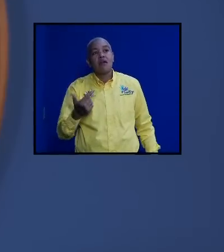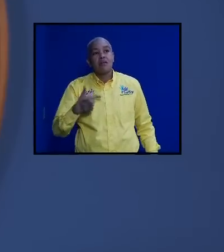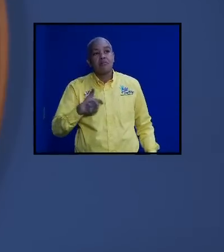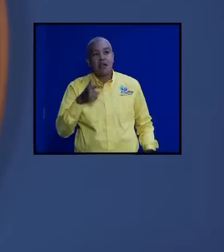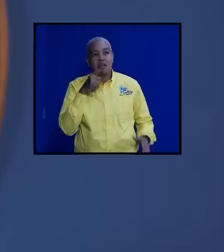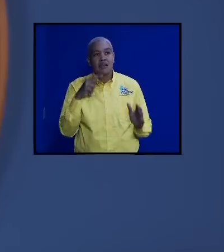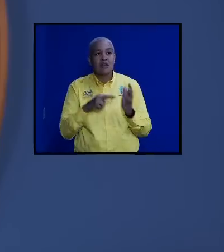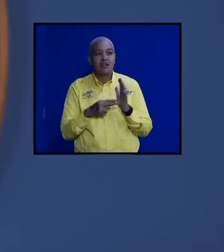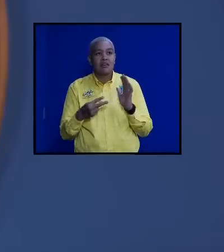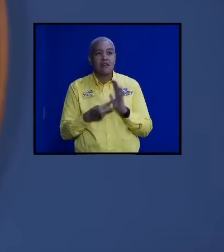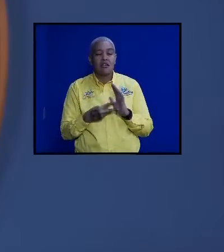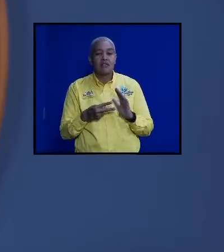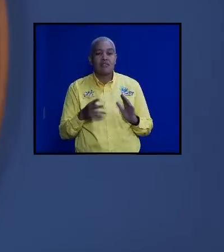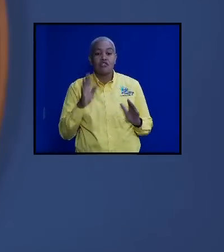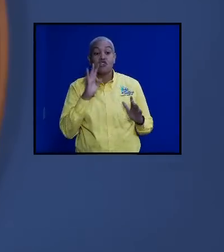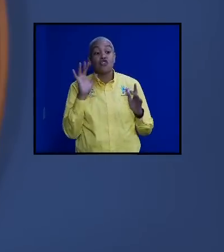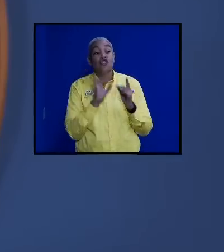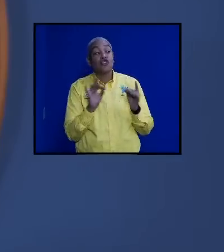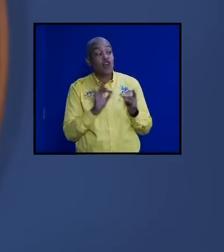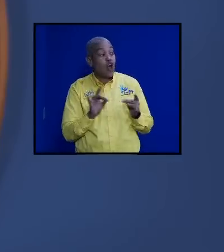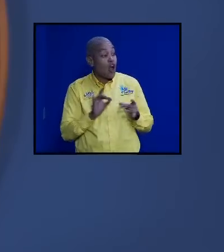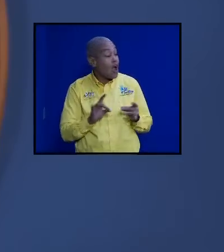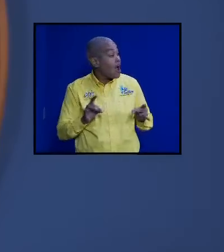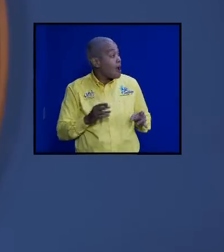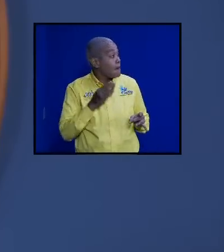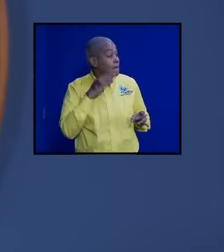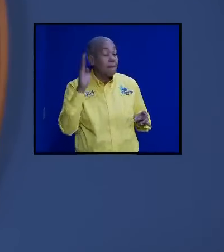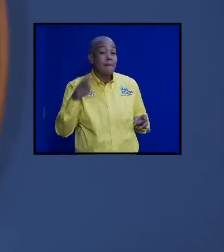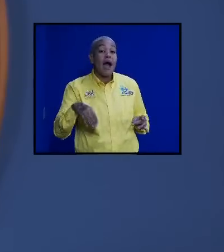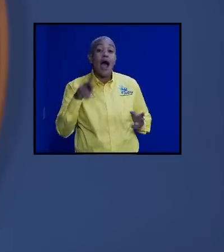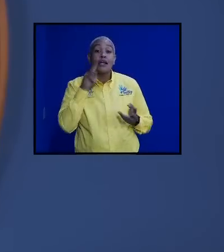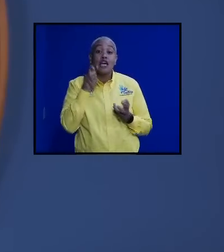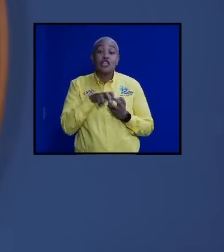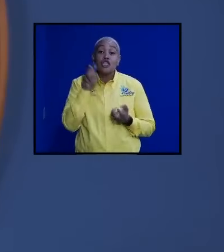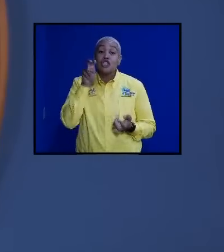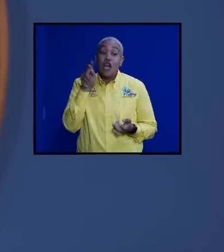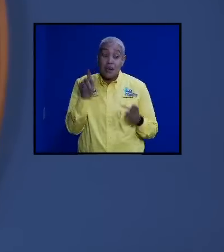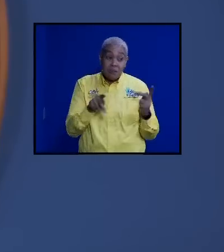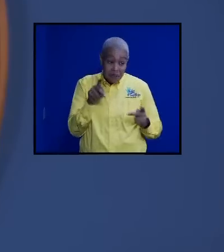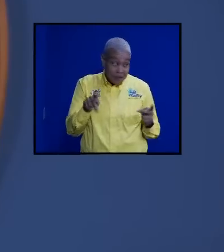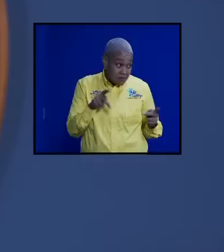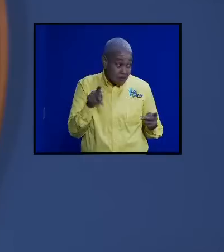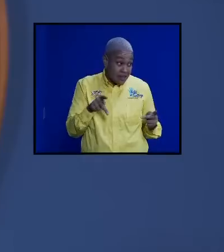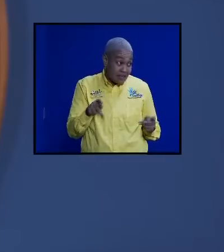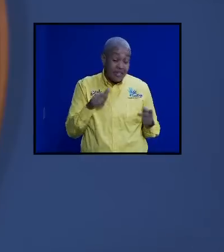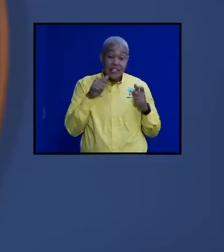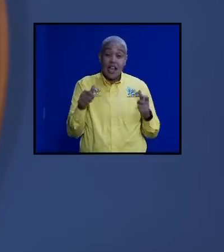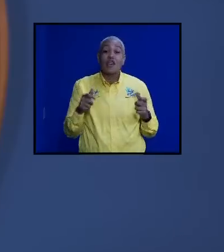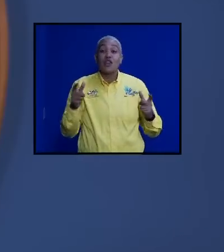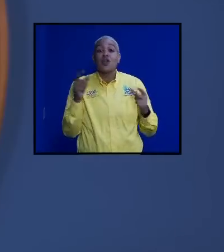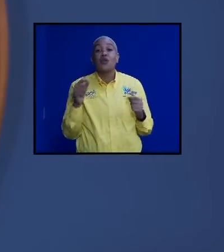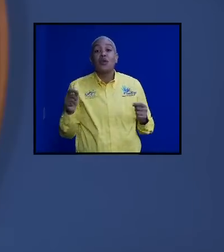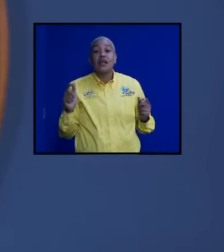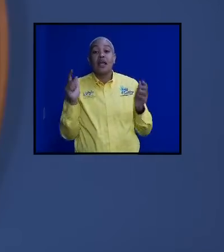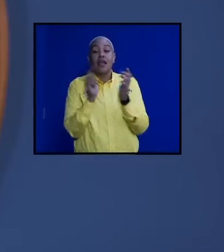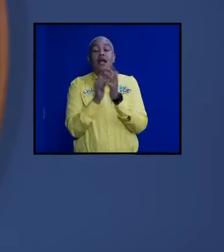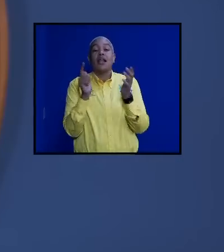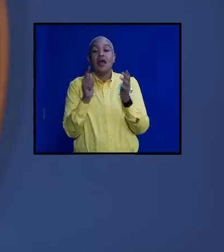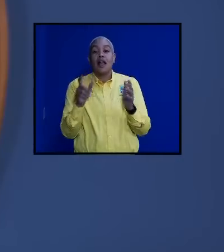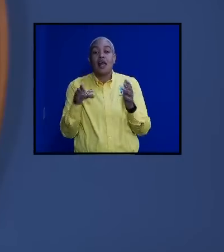to talk bad and to shock people into not doing illegal and criminal